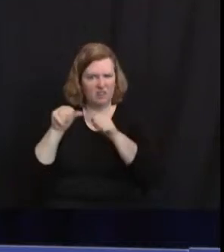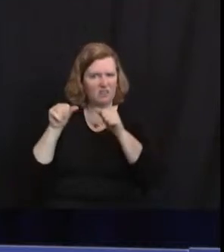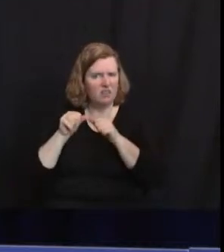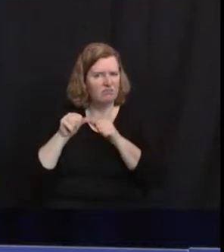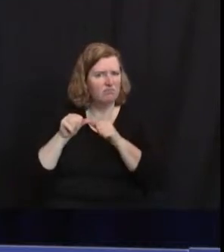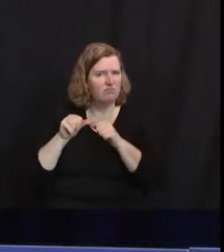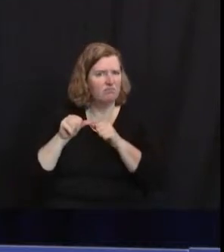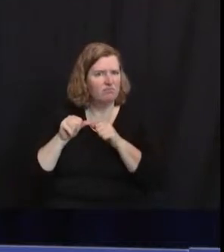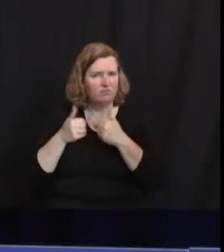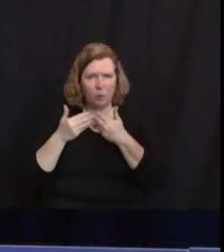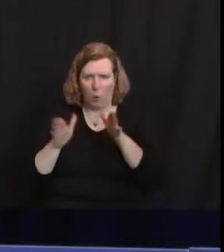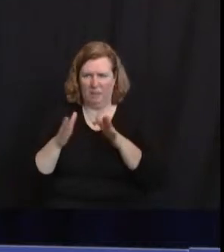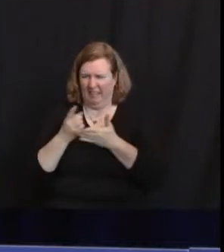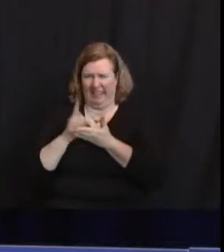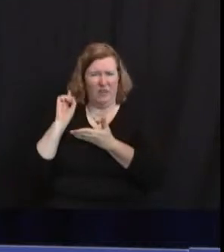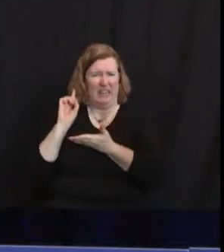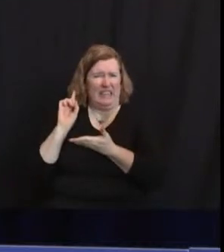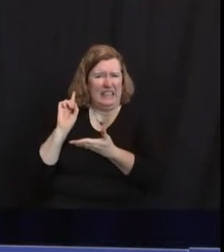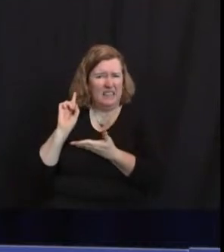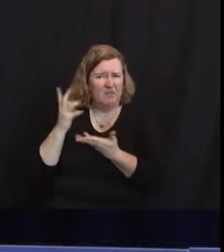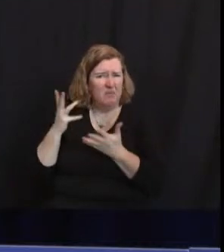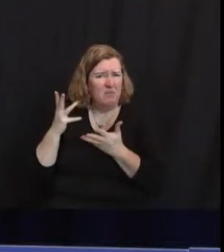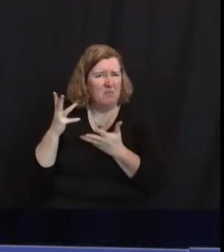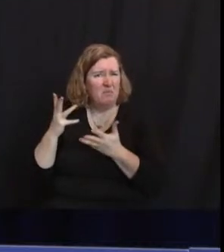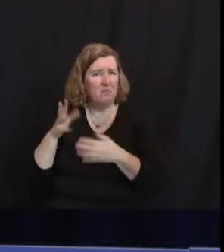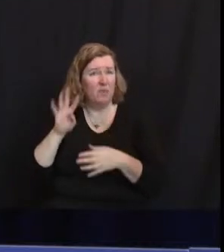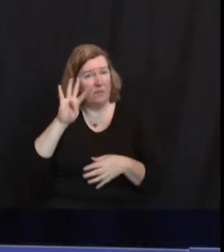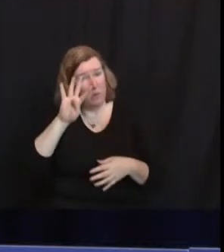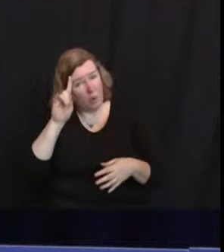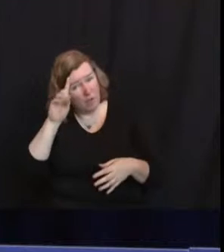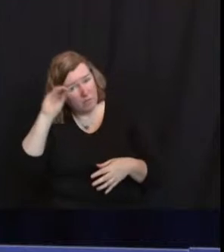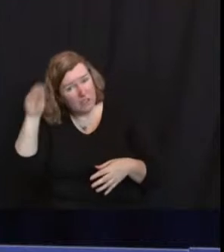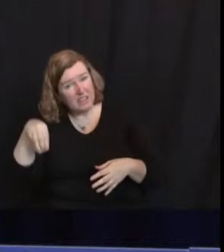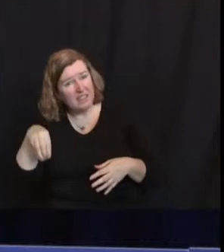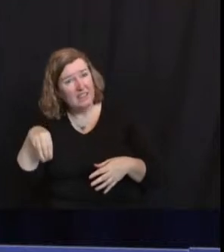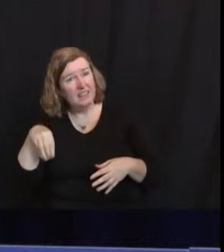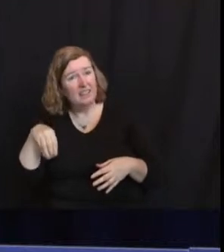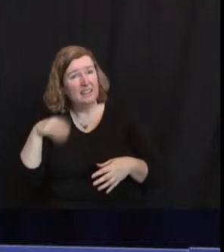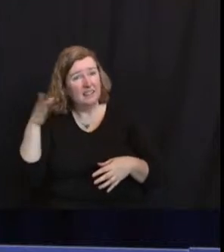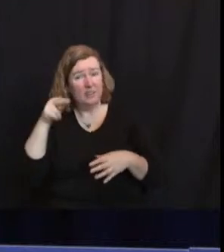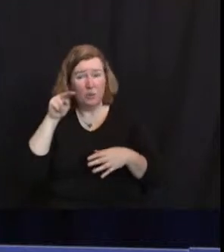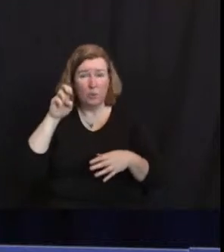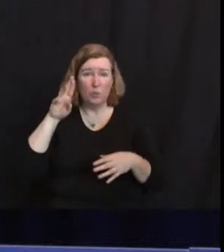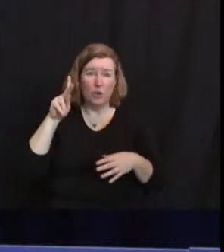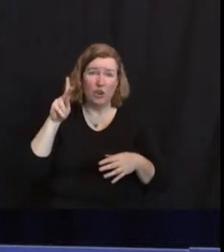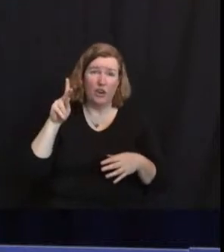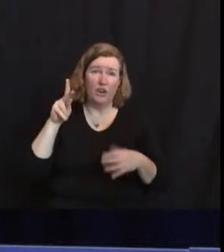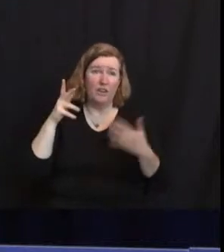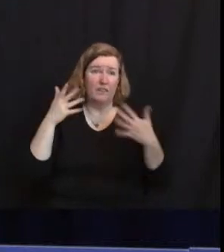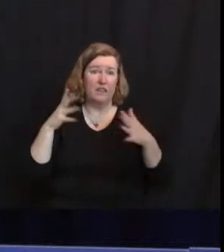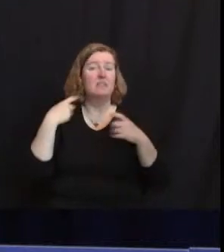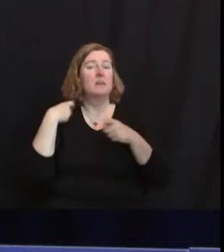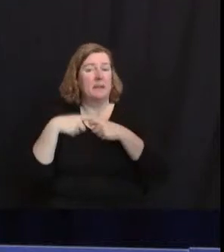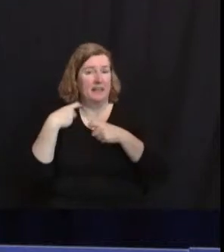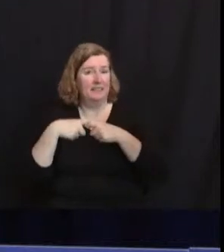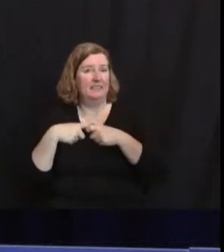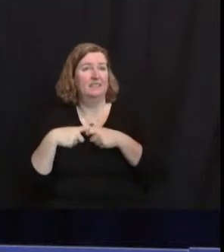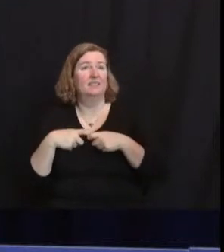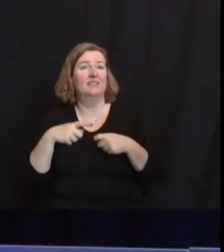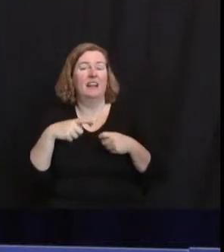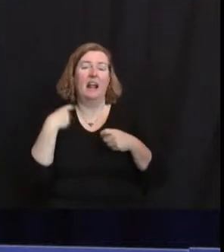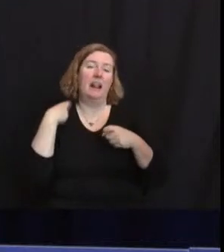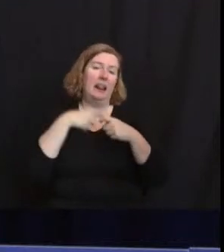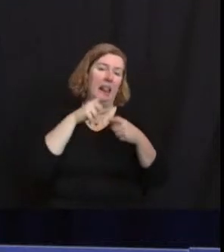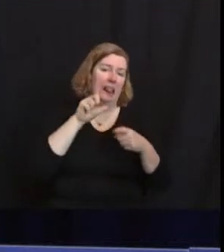week. 41% of the individuals vaccinated at this site are Hispanic Latino,